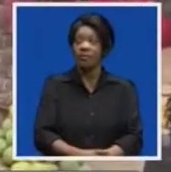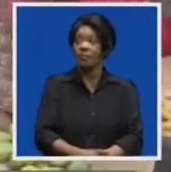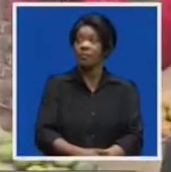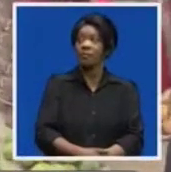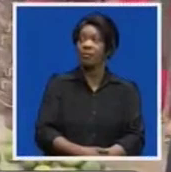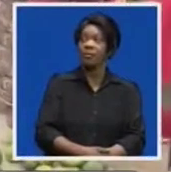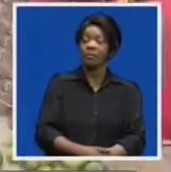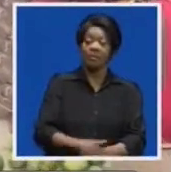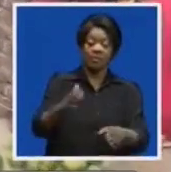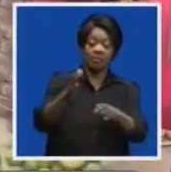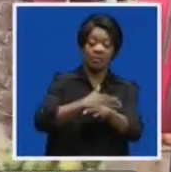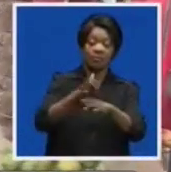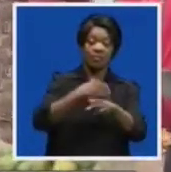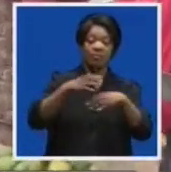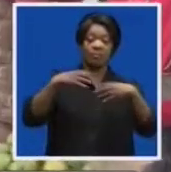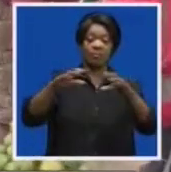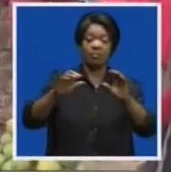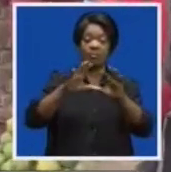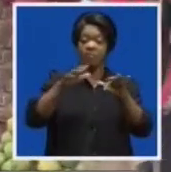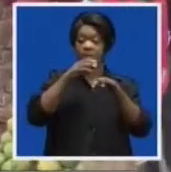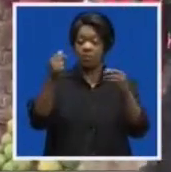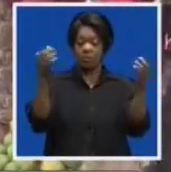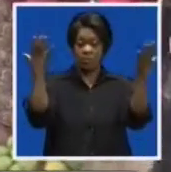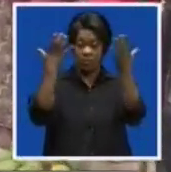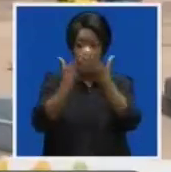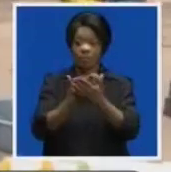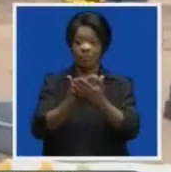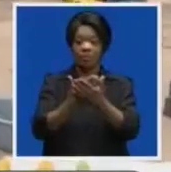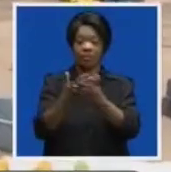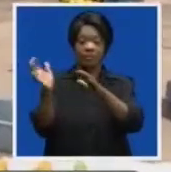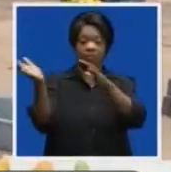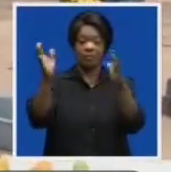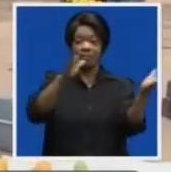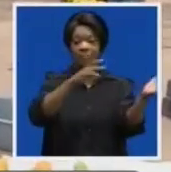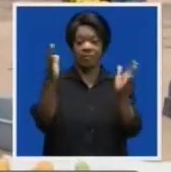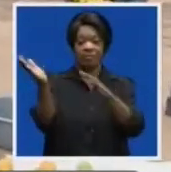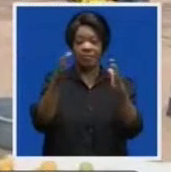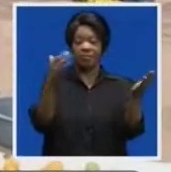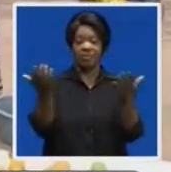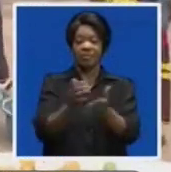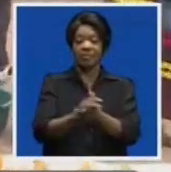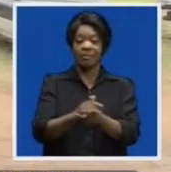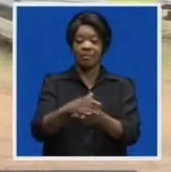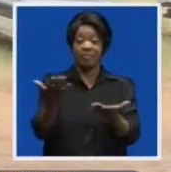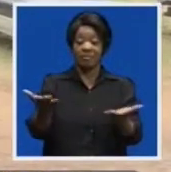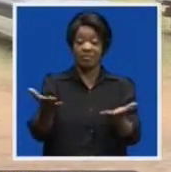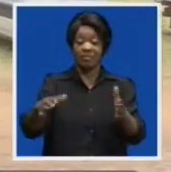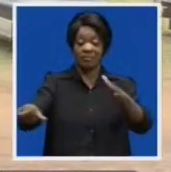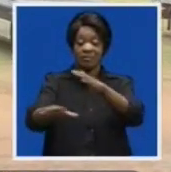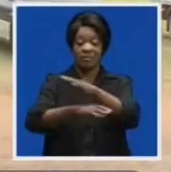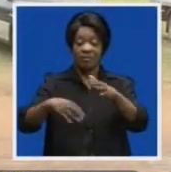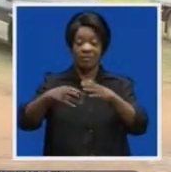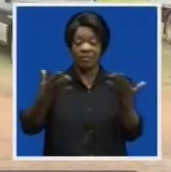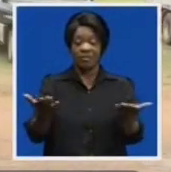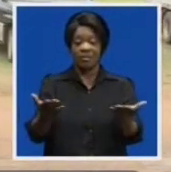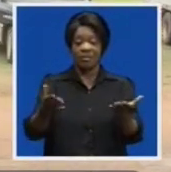They go on with their business, not worried about the weather. These traders are right inside the school grounds for Masamba